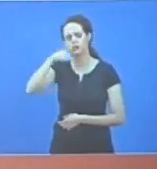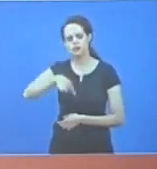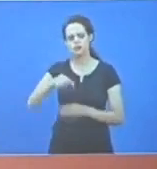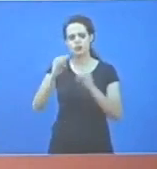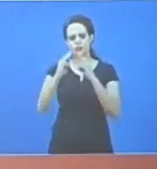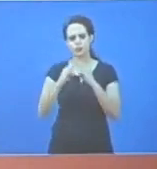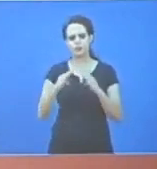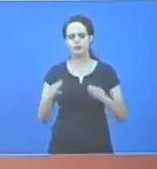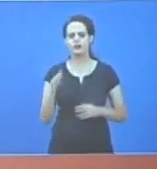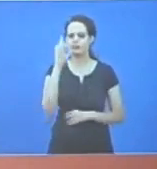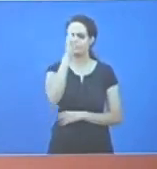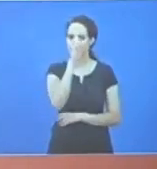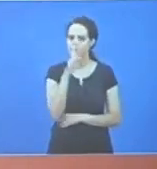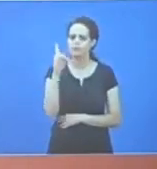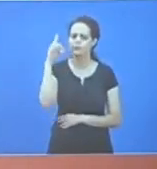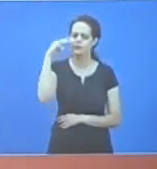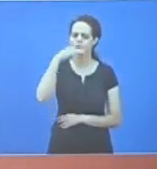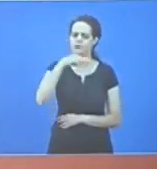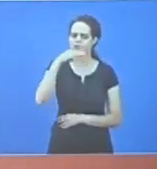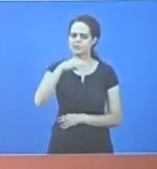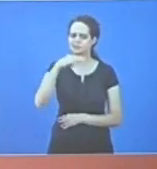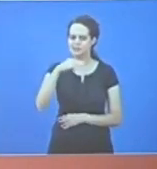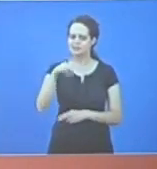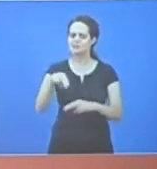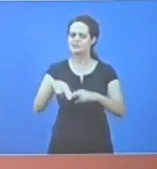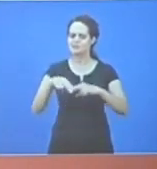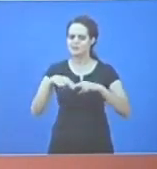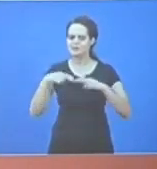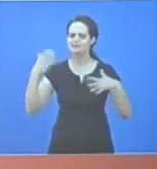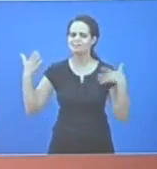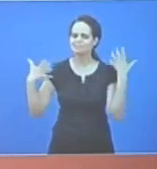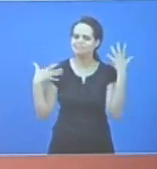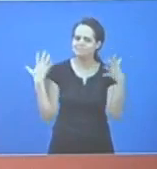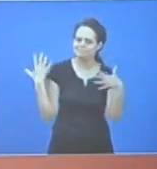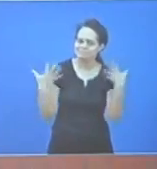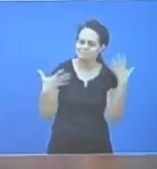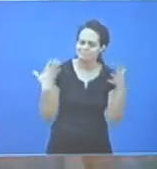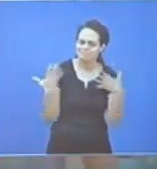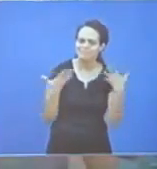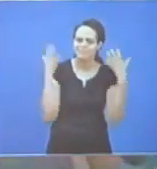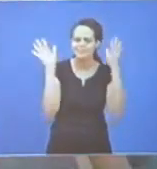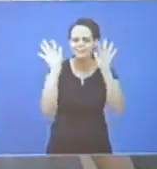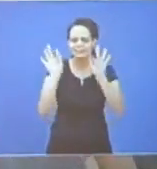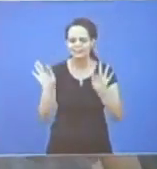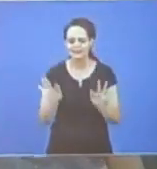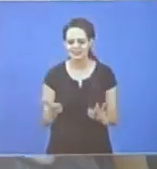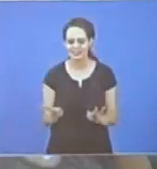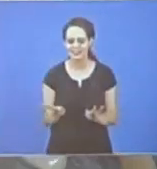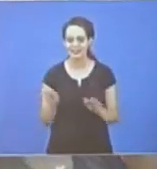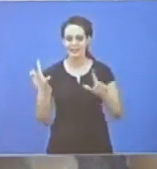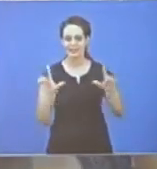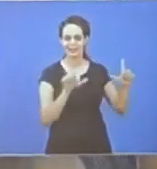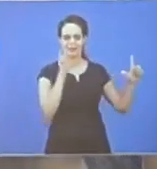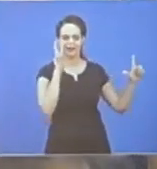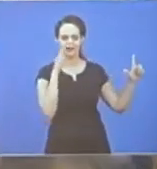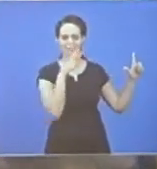inside the Manahim today. This, for us, it's a reason of great joy.